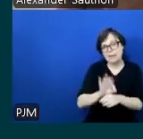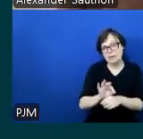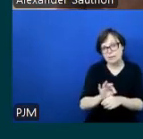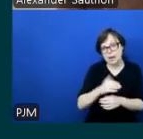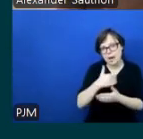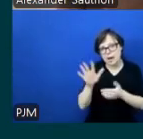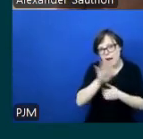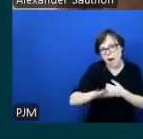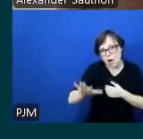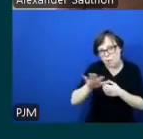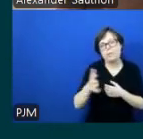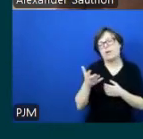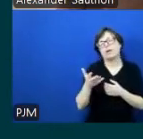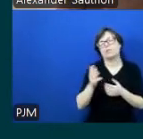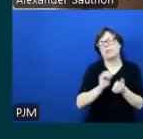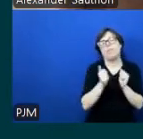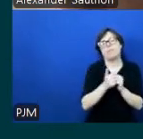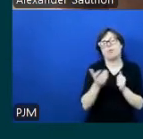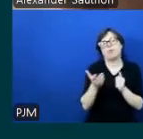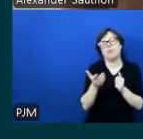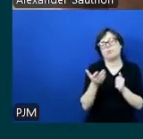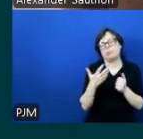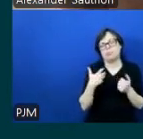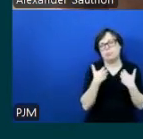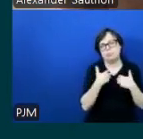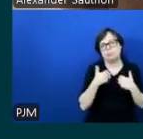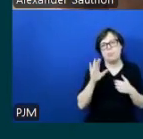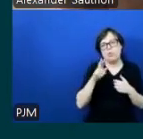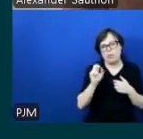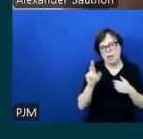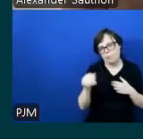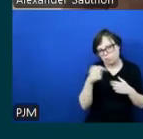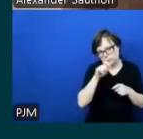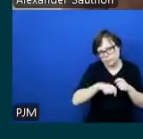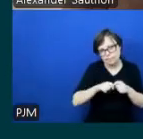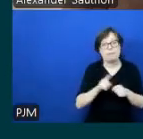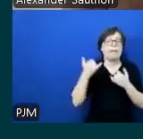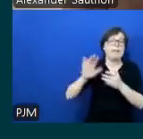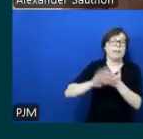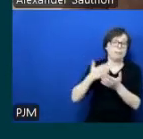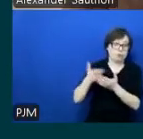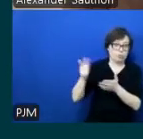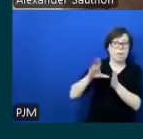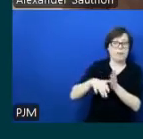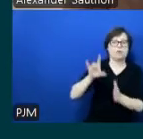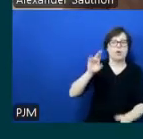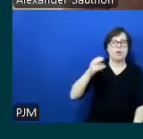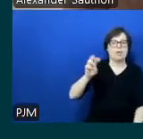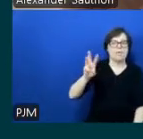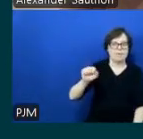So here's just an example to show what it looks like when you have assessed the tree canopy using LIDAR